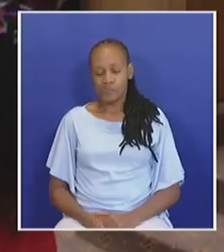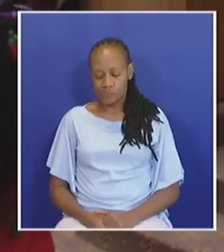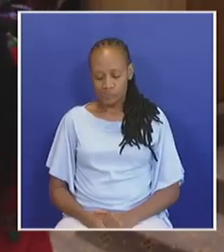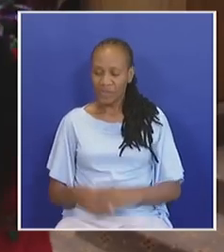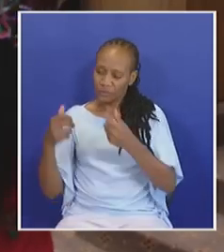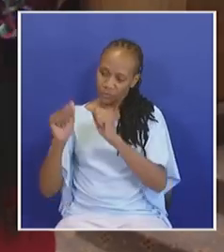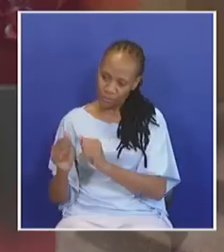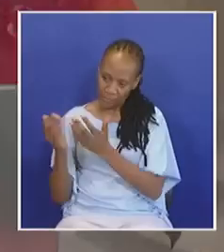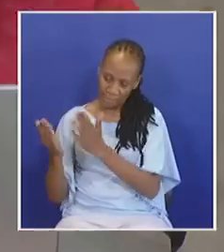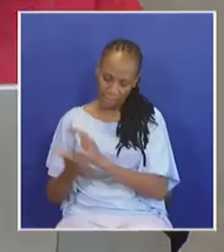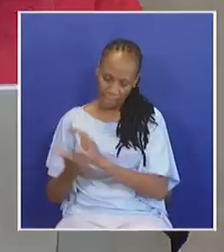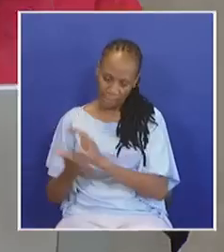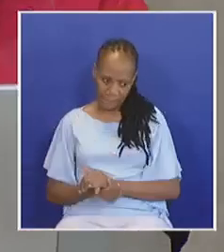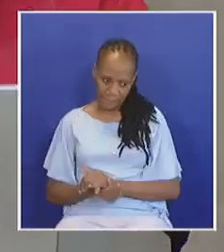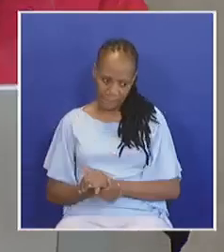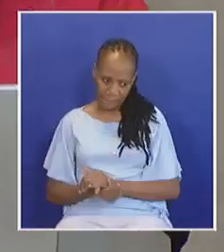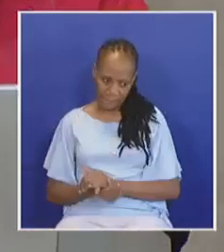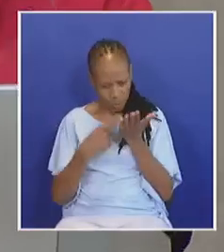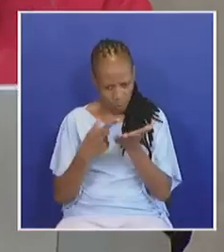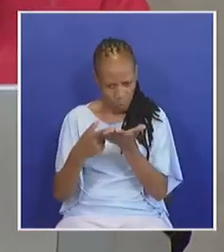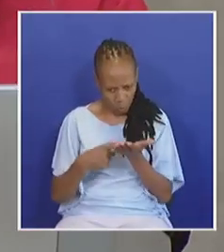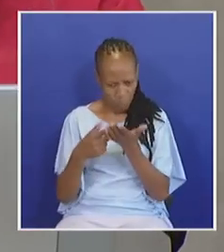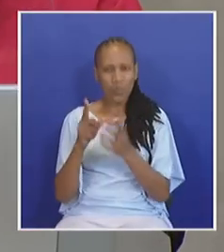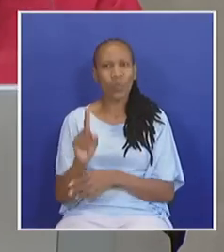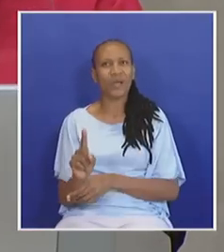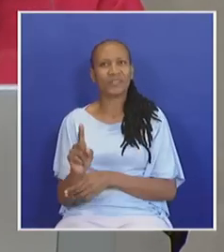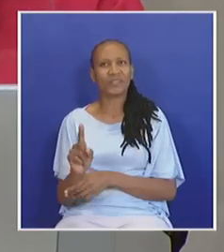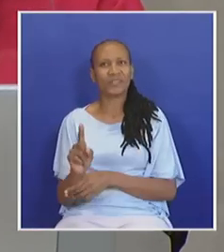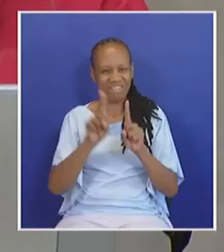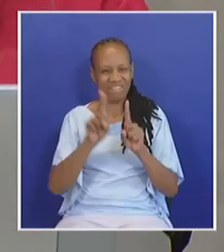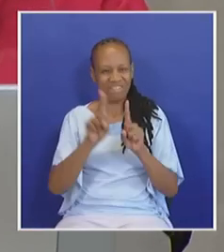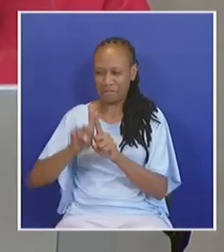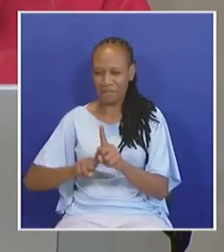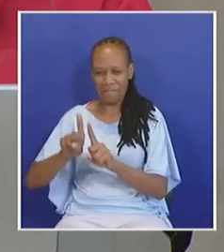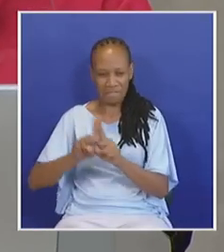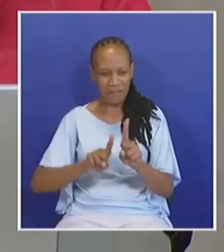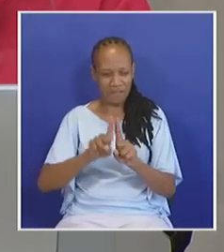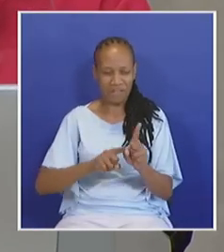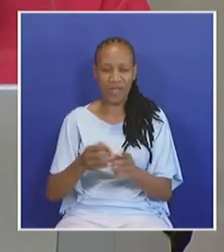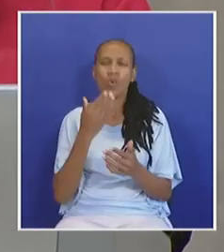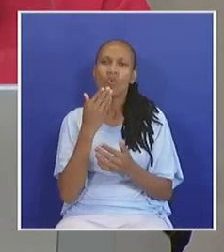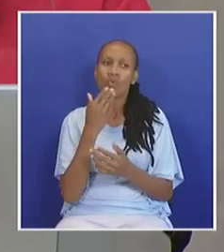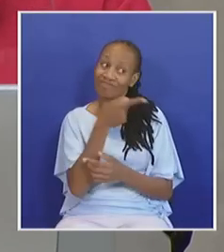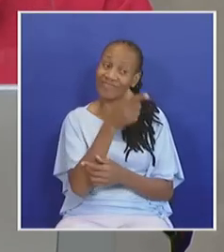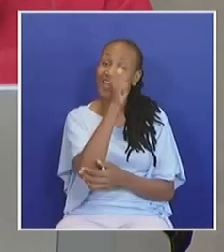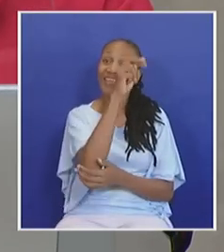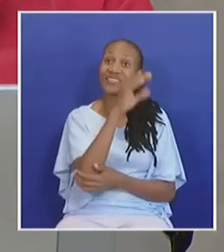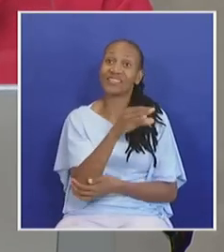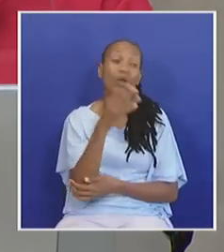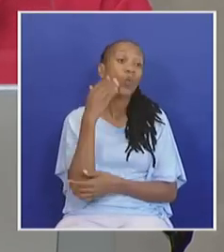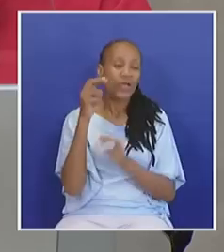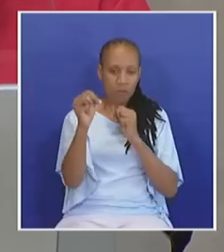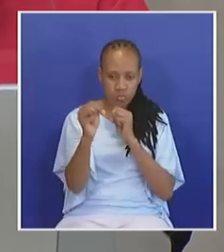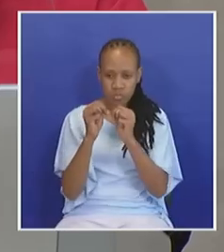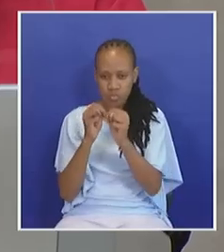Honorable Chair, today we are dealing directly with the failures and compromises made on our behalf by the ANC during the negotiations